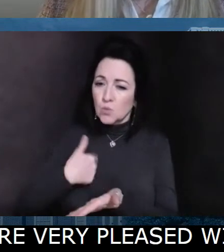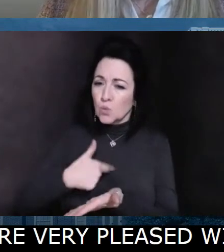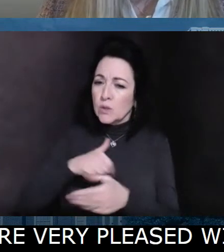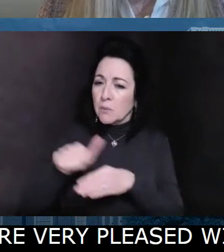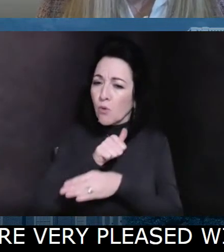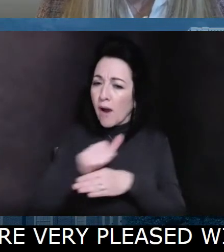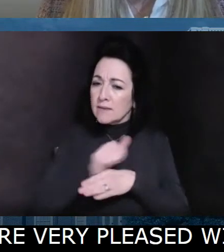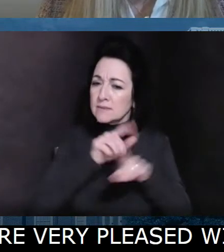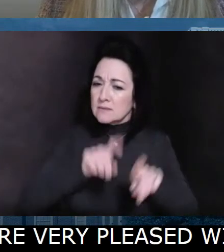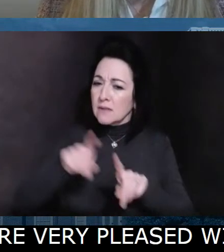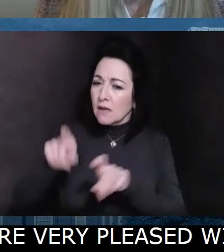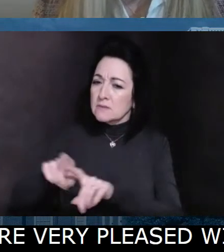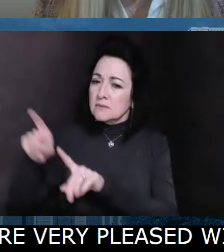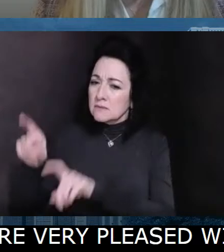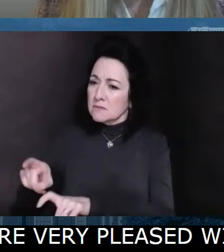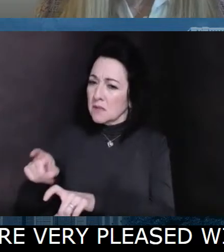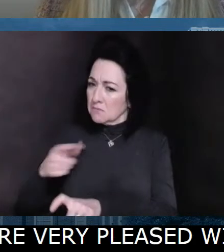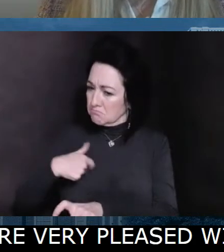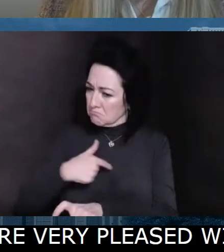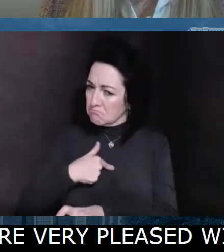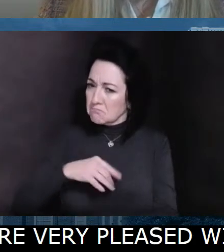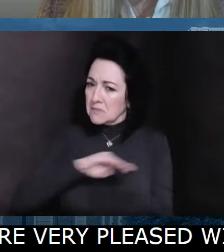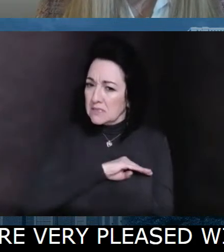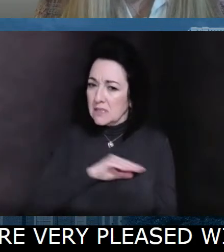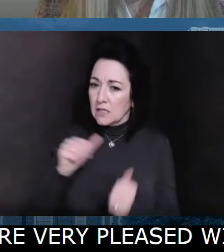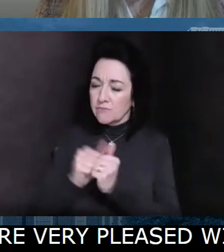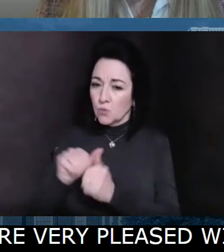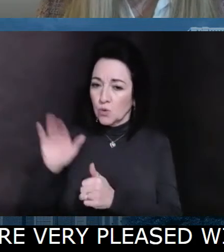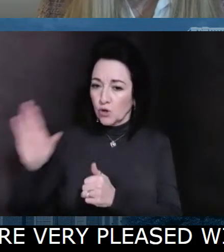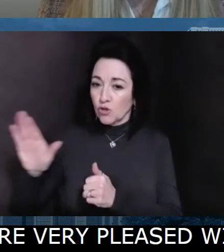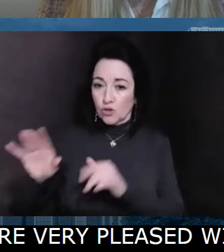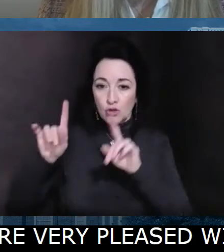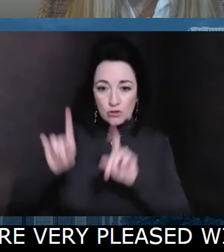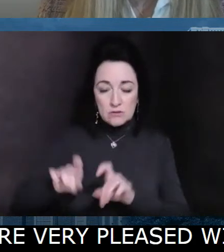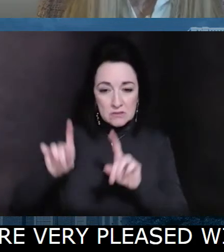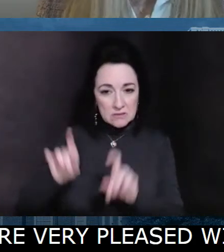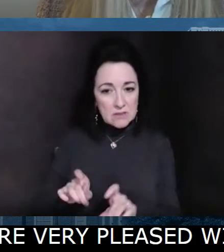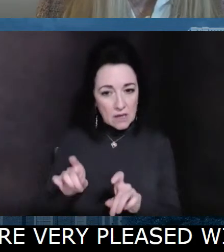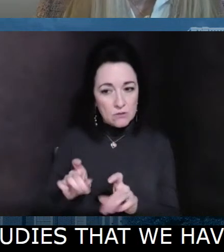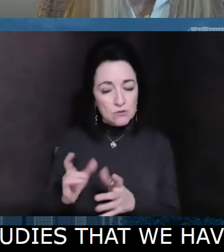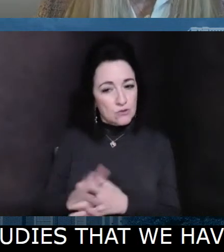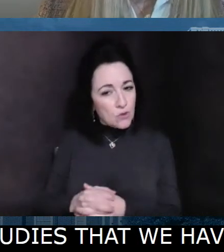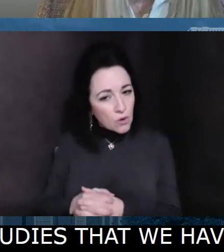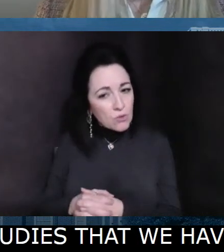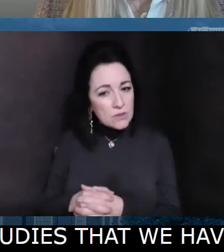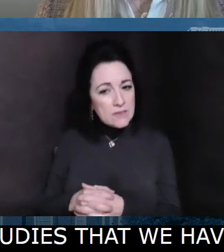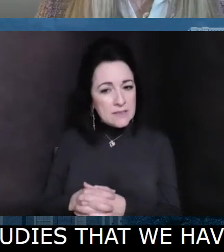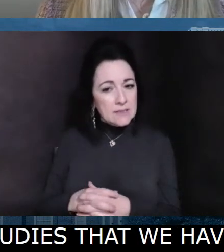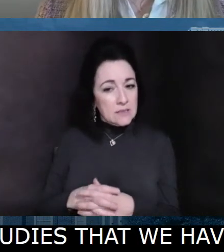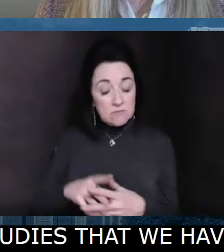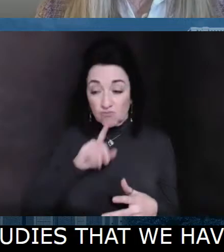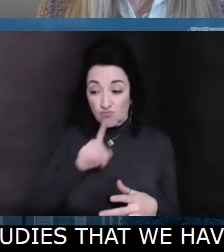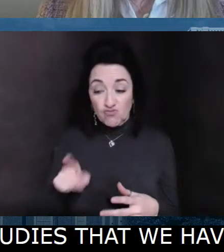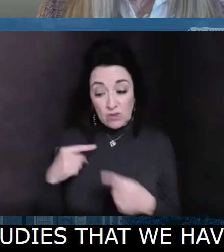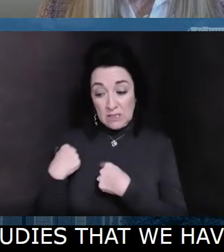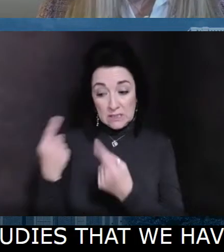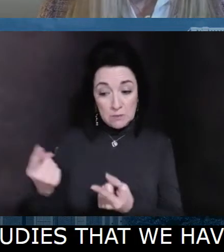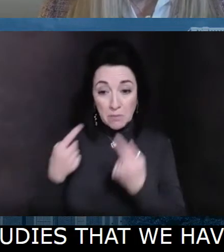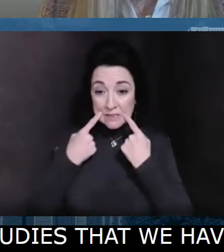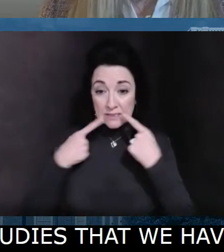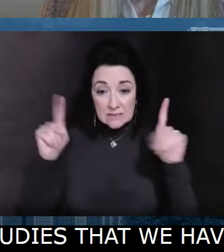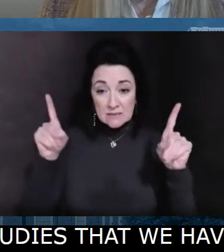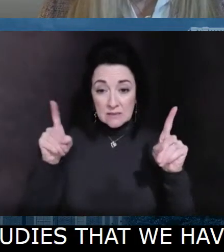some other validation studies that are in the pipeline to be published. So it's been a successful program for